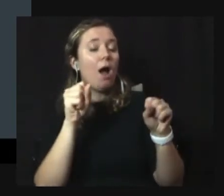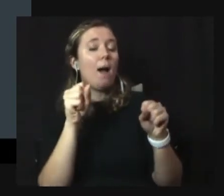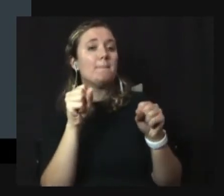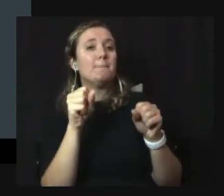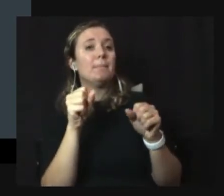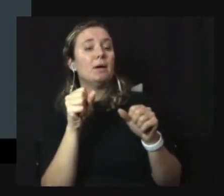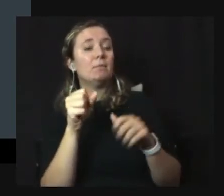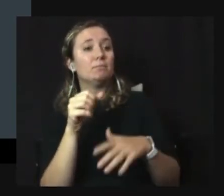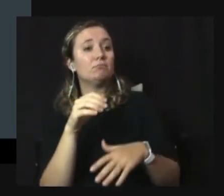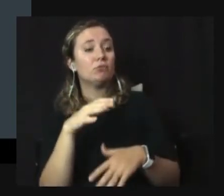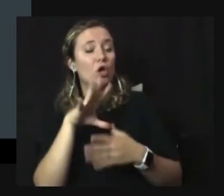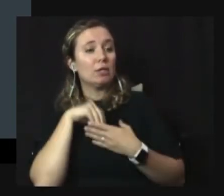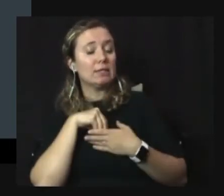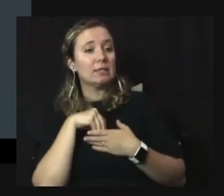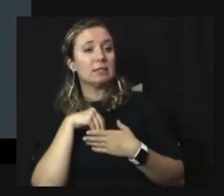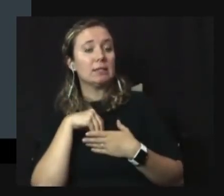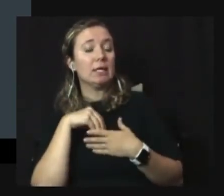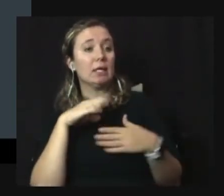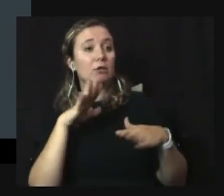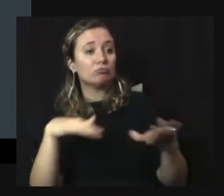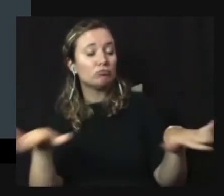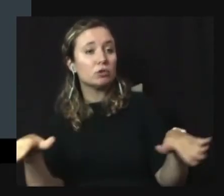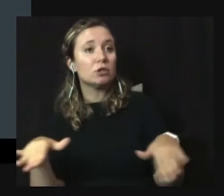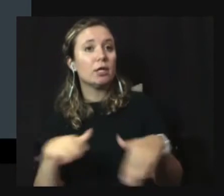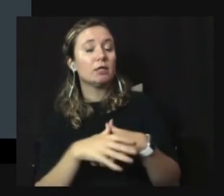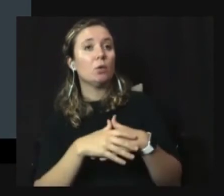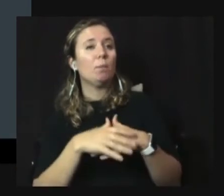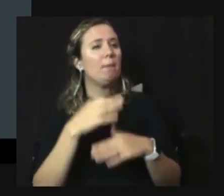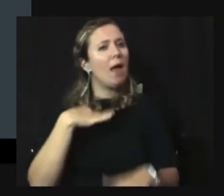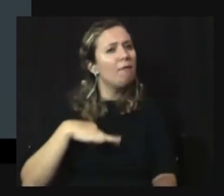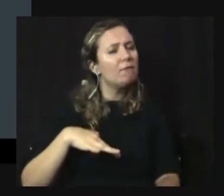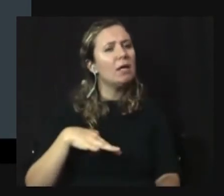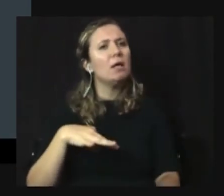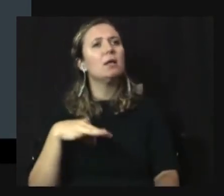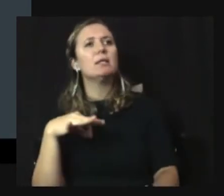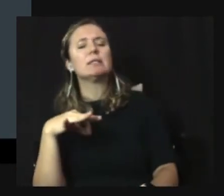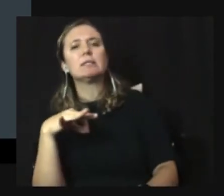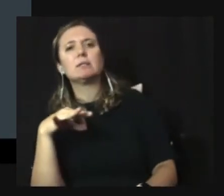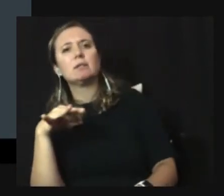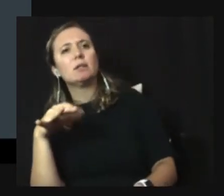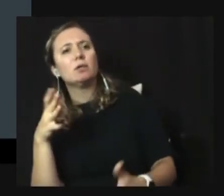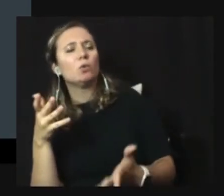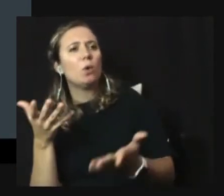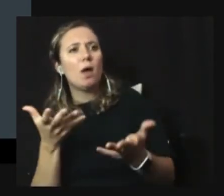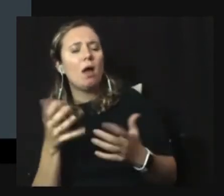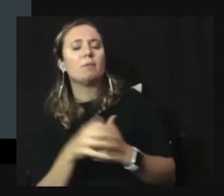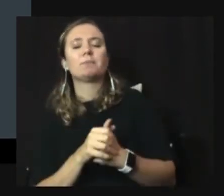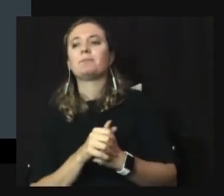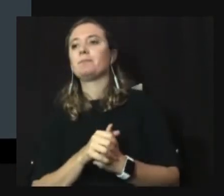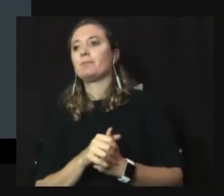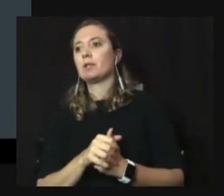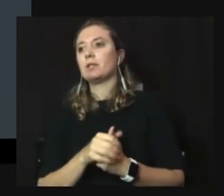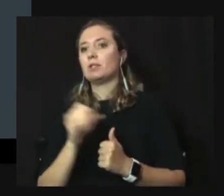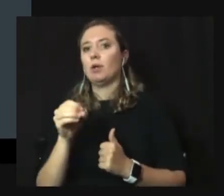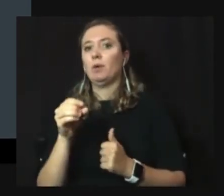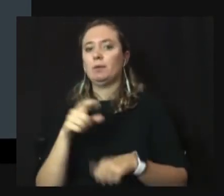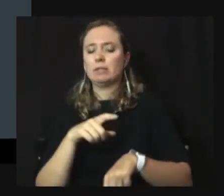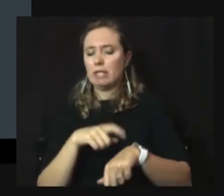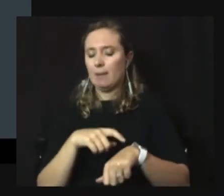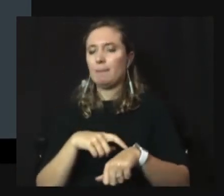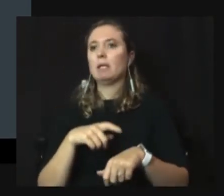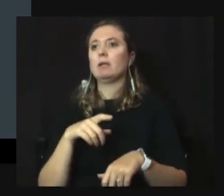parent, benefits and drawbacks. Excellent question. I'm going to peek at the time.